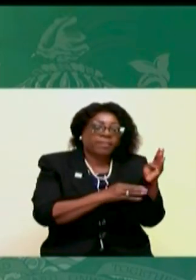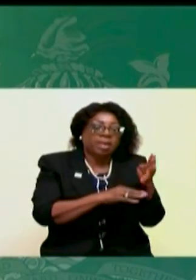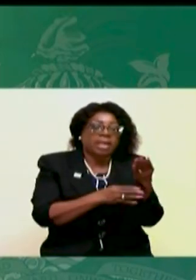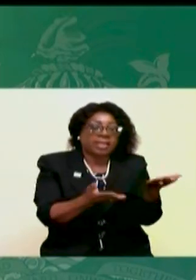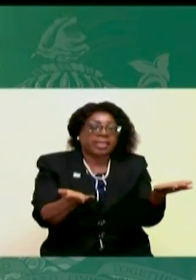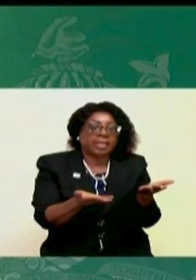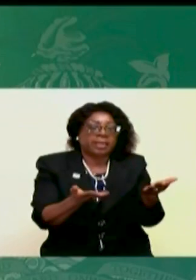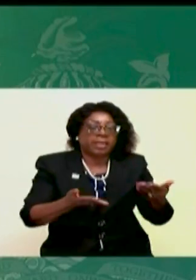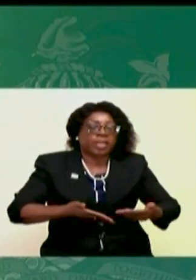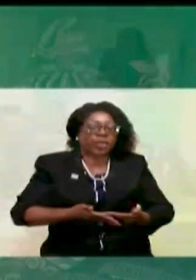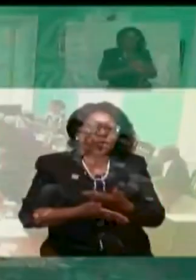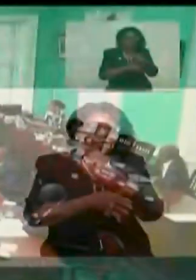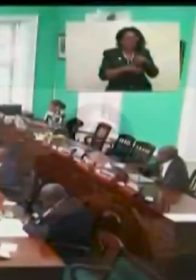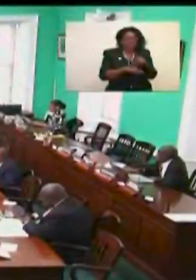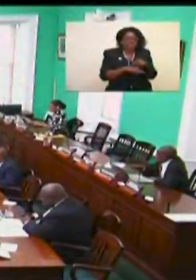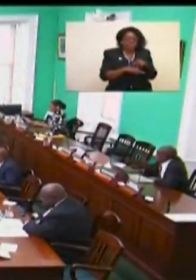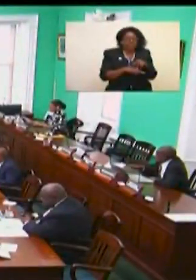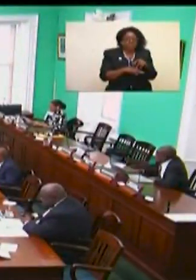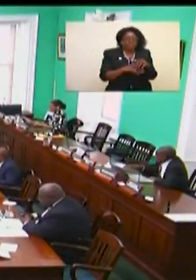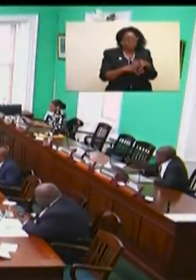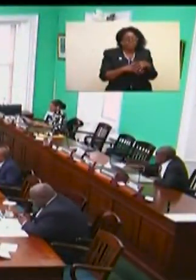Providence.